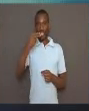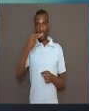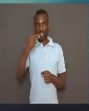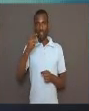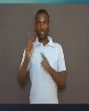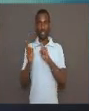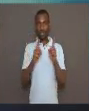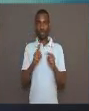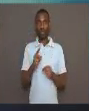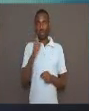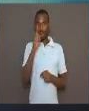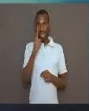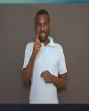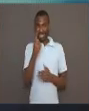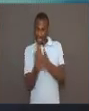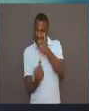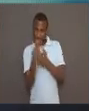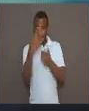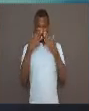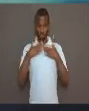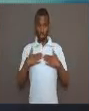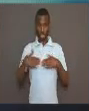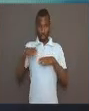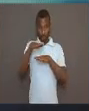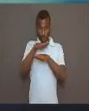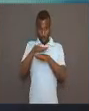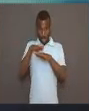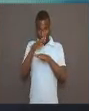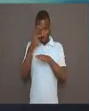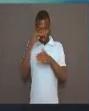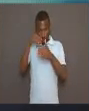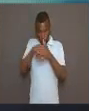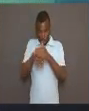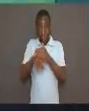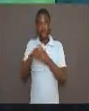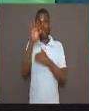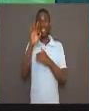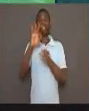a single body, you are correct. Well done.